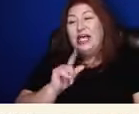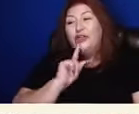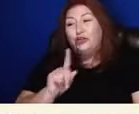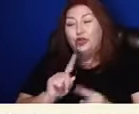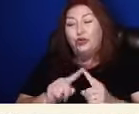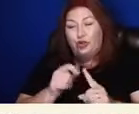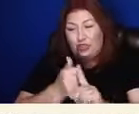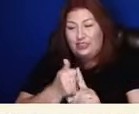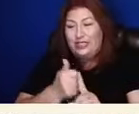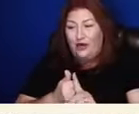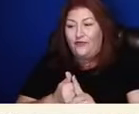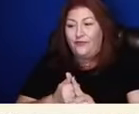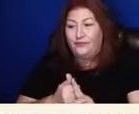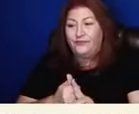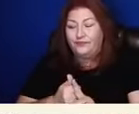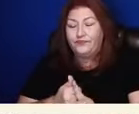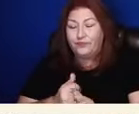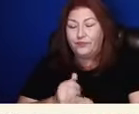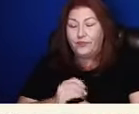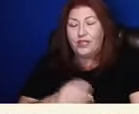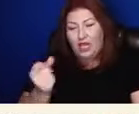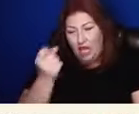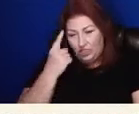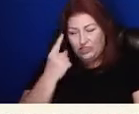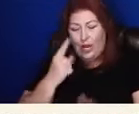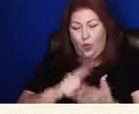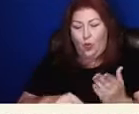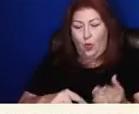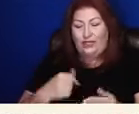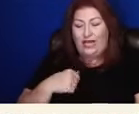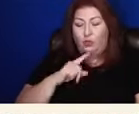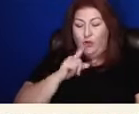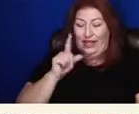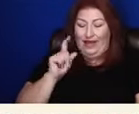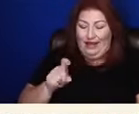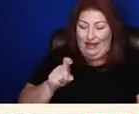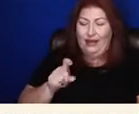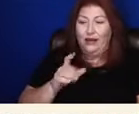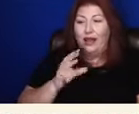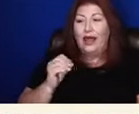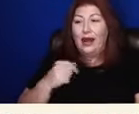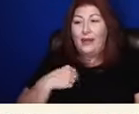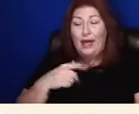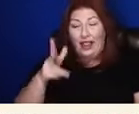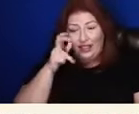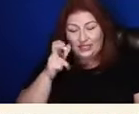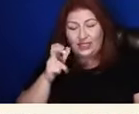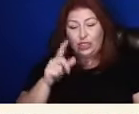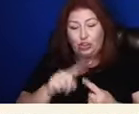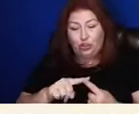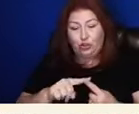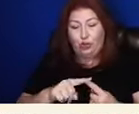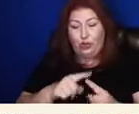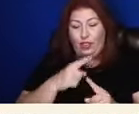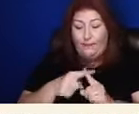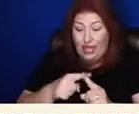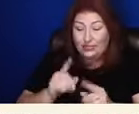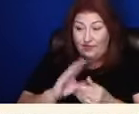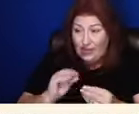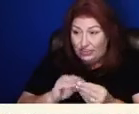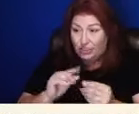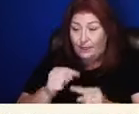and that intuition, right? To understand, what is it that I really need? And am I listening to the positive messages